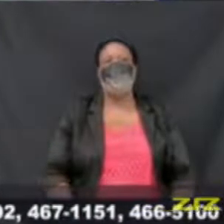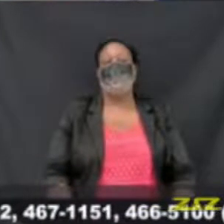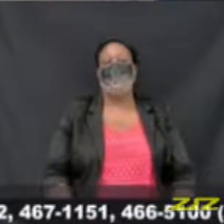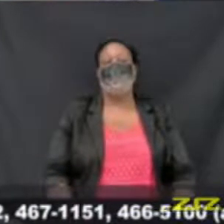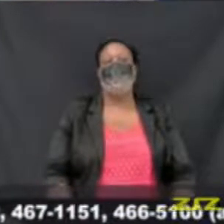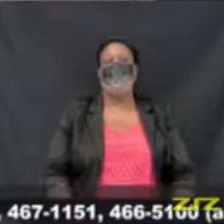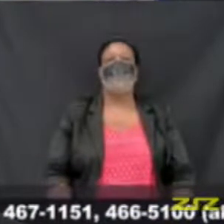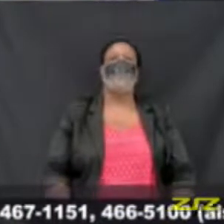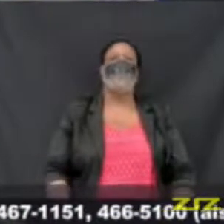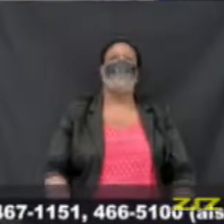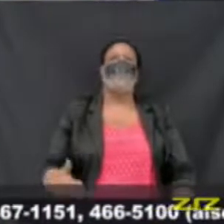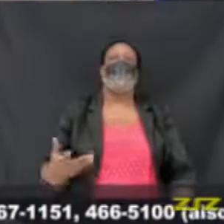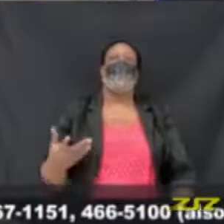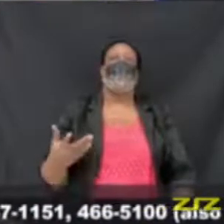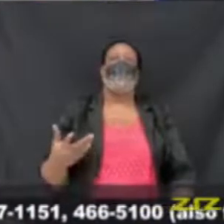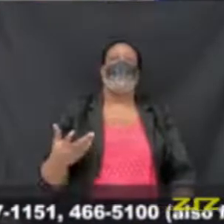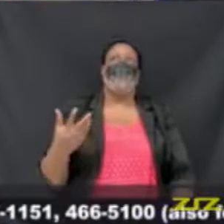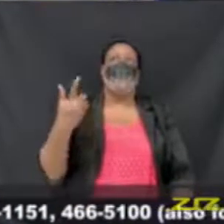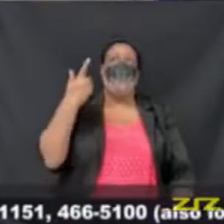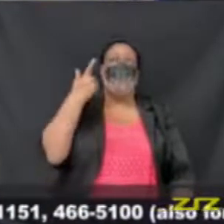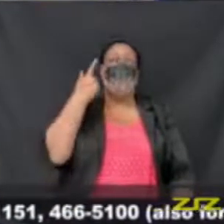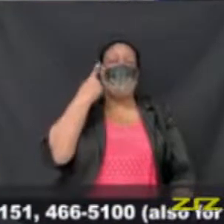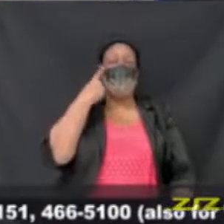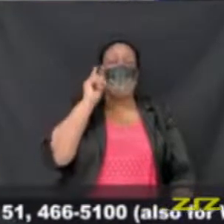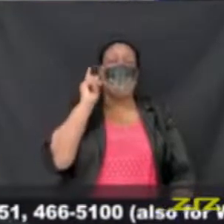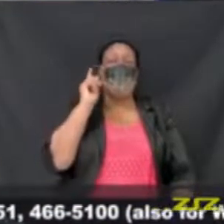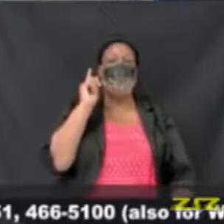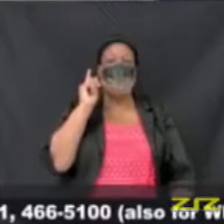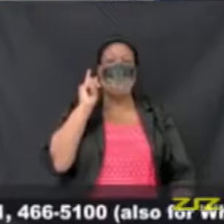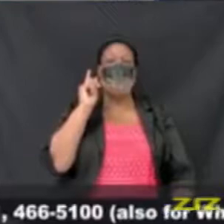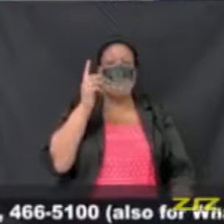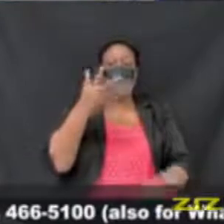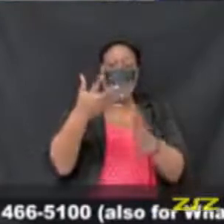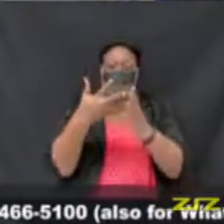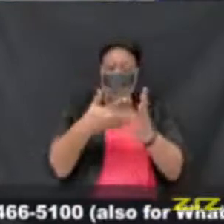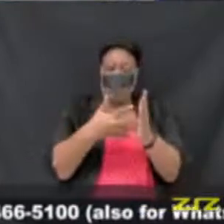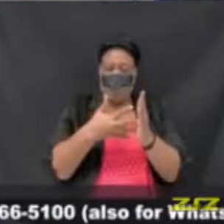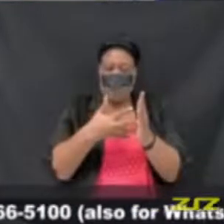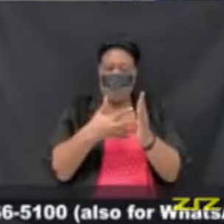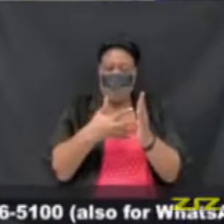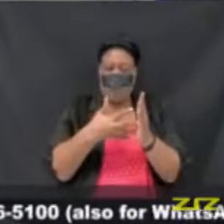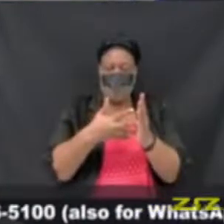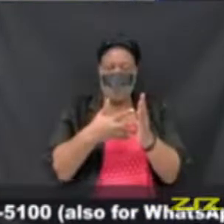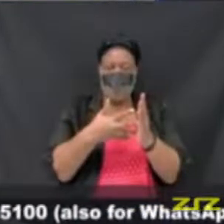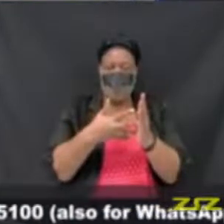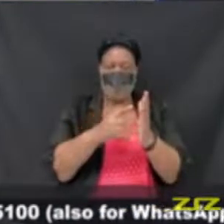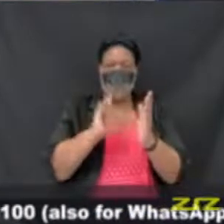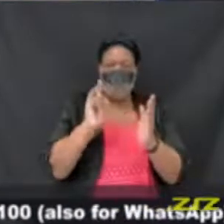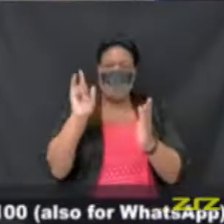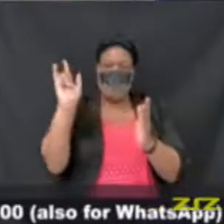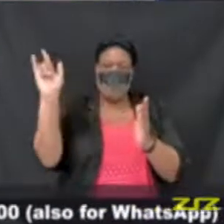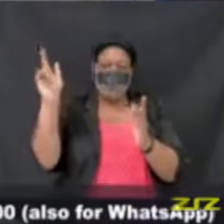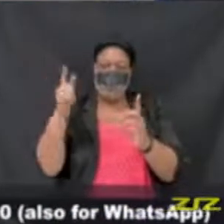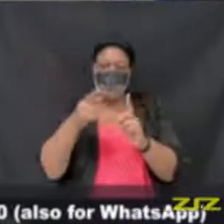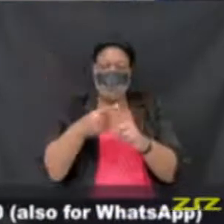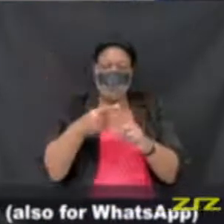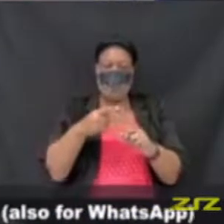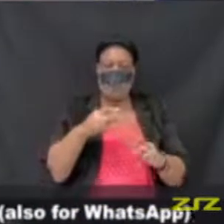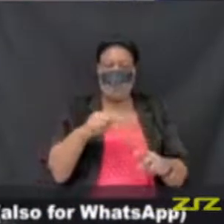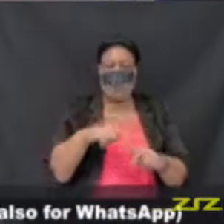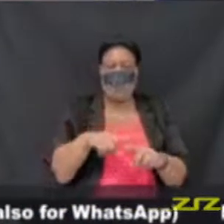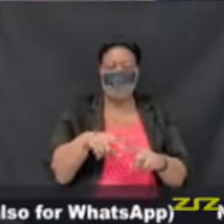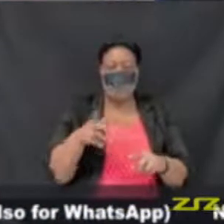of samples that were sent to CAFA for genomic sequencing, we are awaiting the results of same. It takes